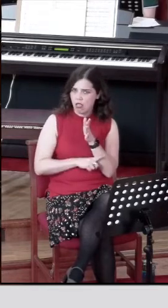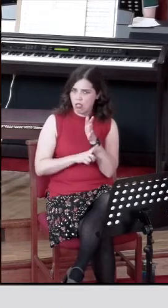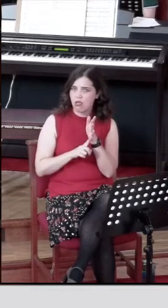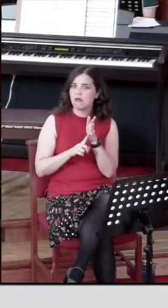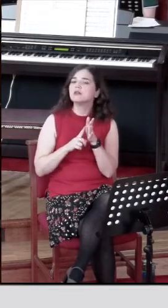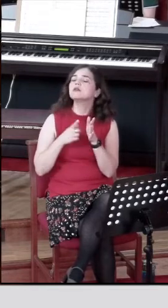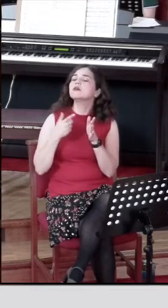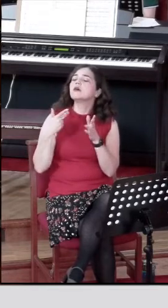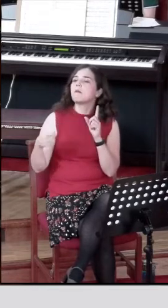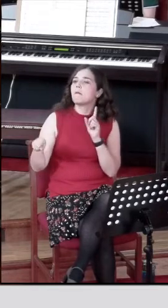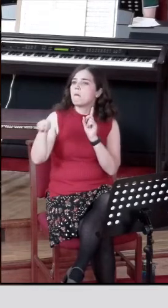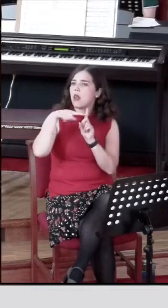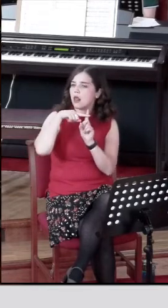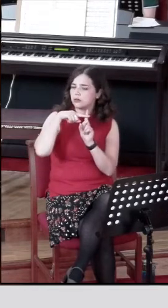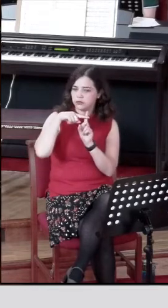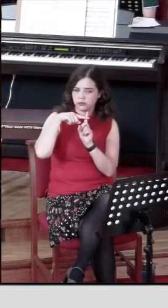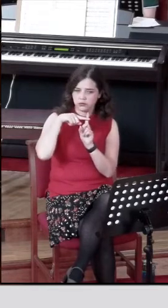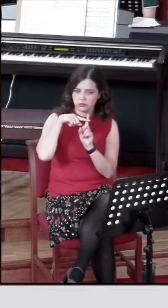plus...